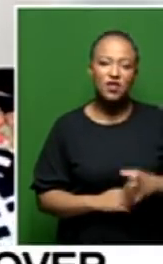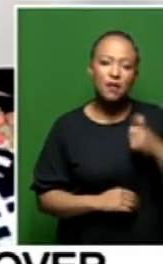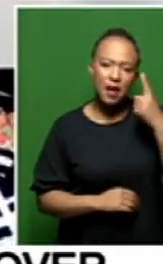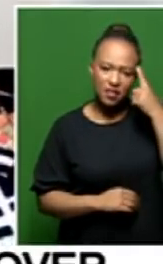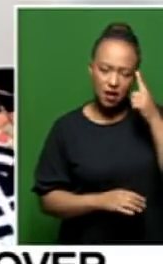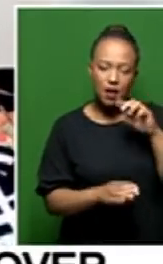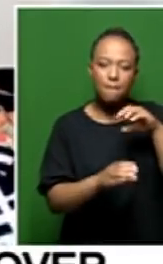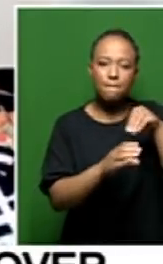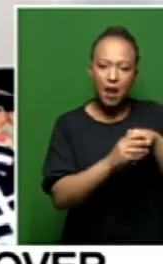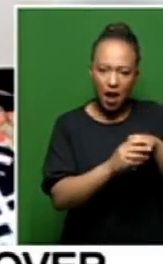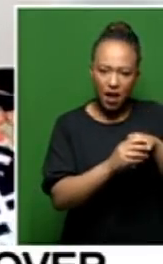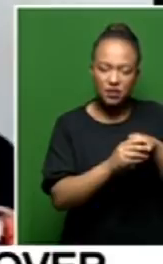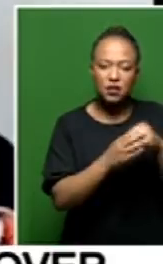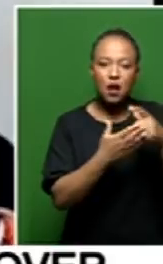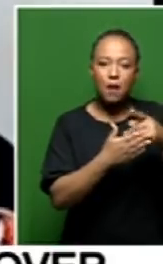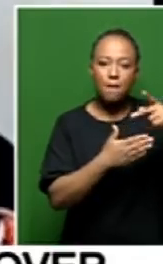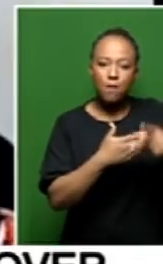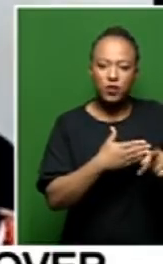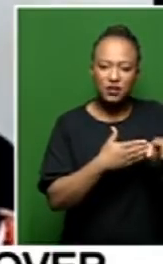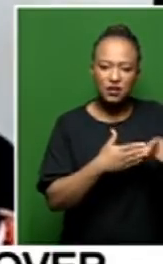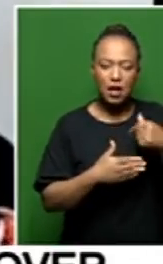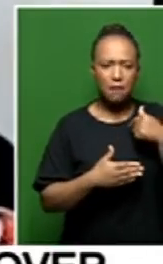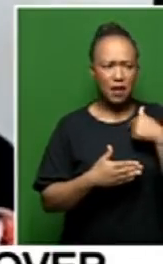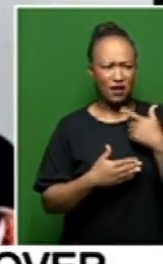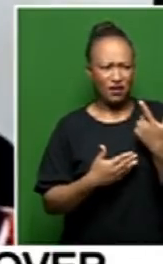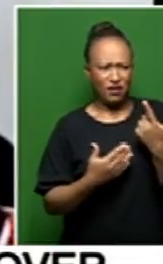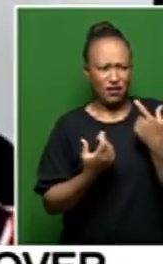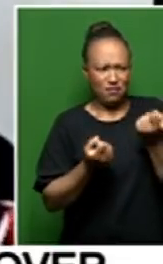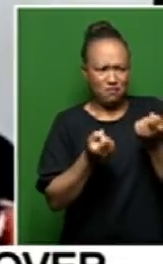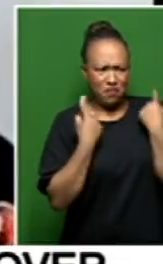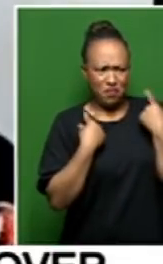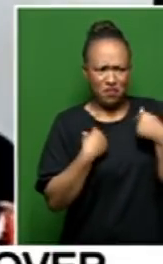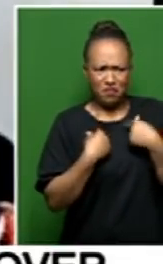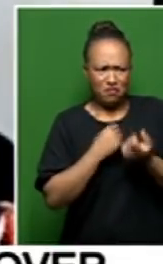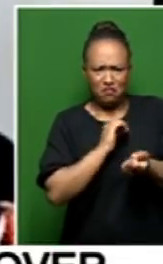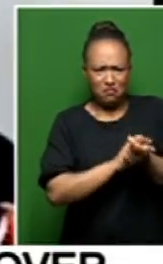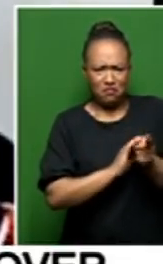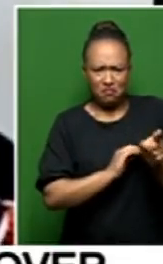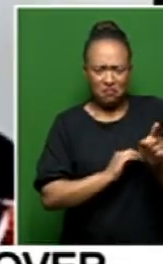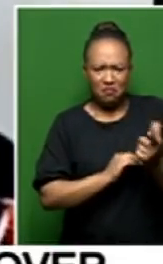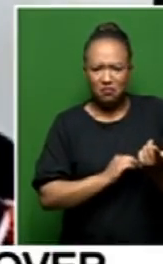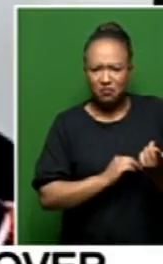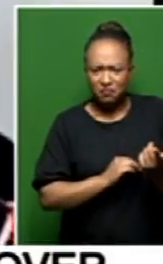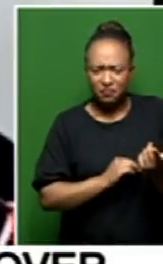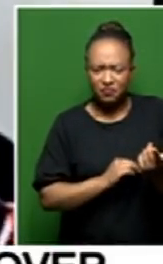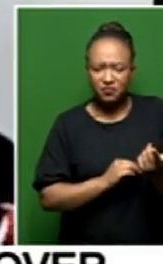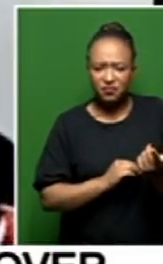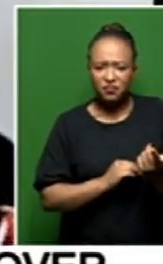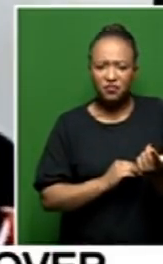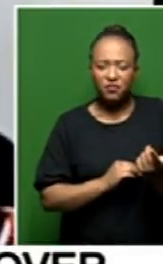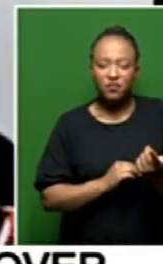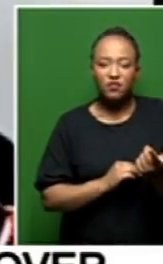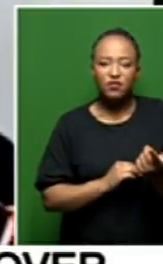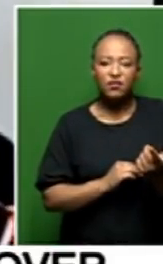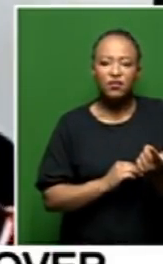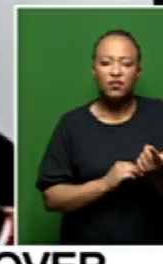capture project, but there I was not really understanding what was going on. But an interesting fact